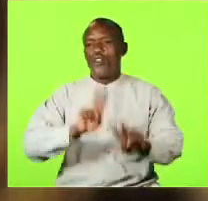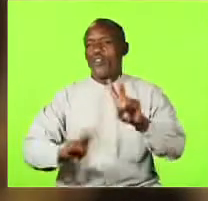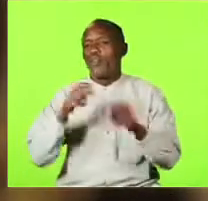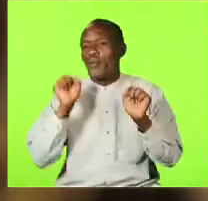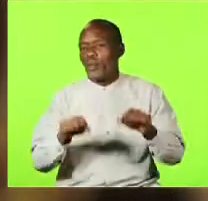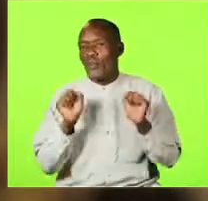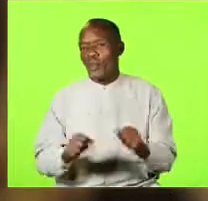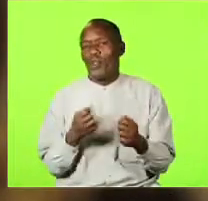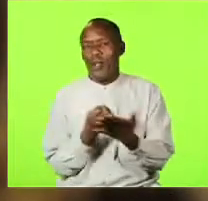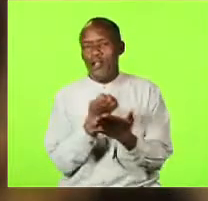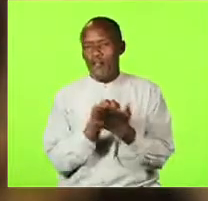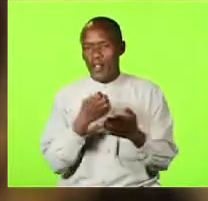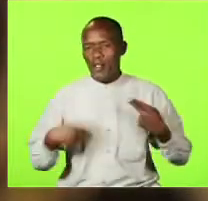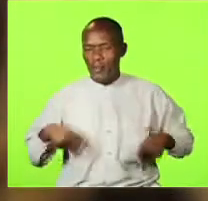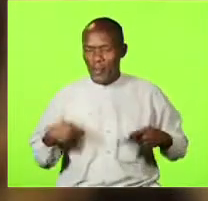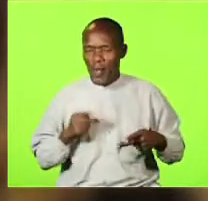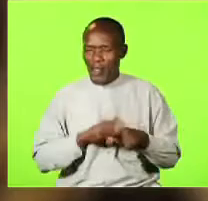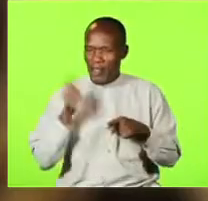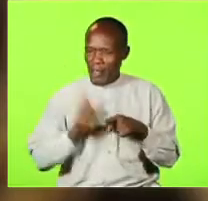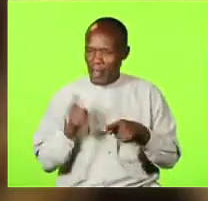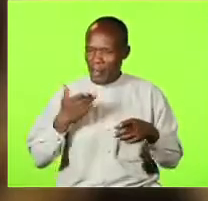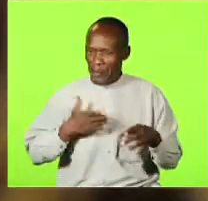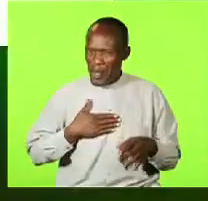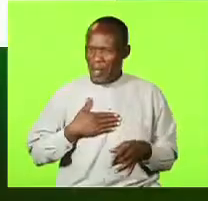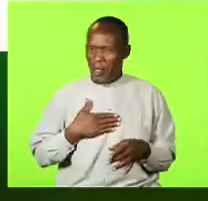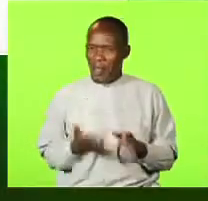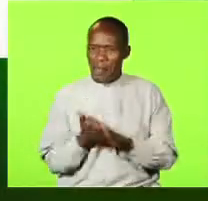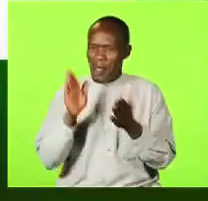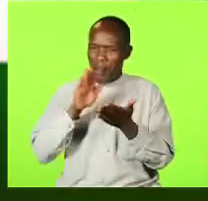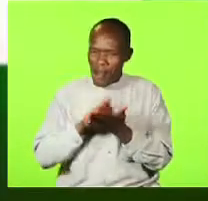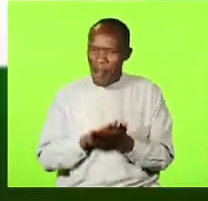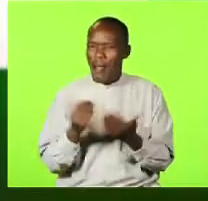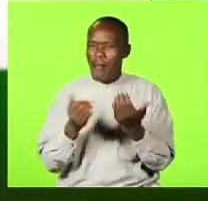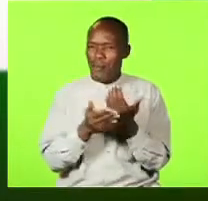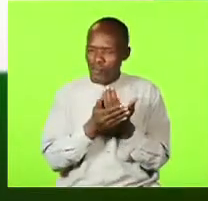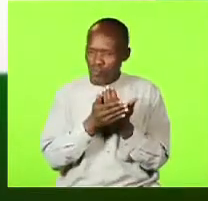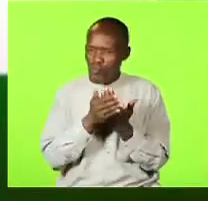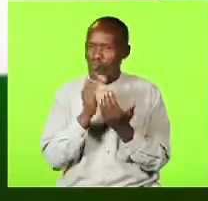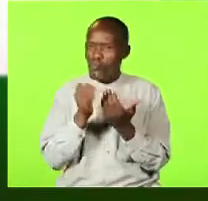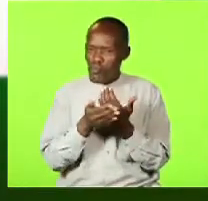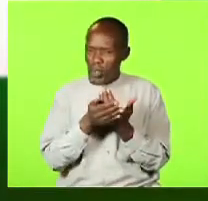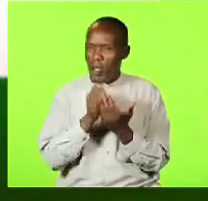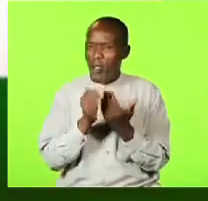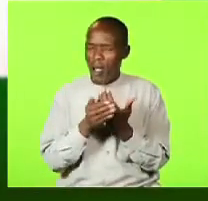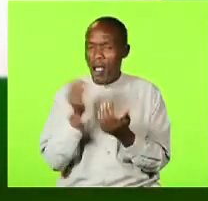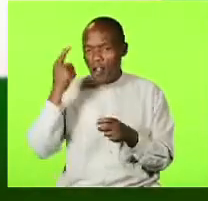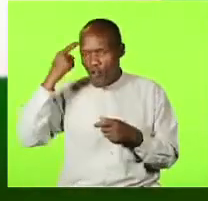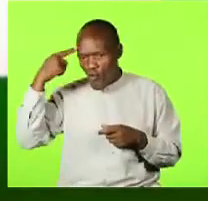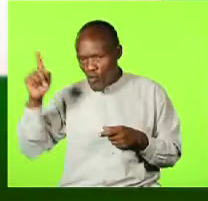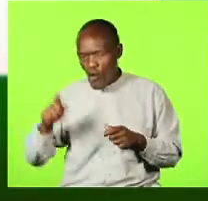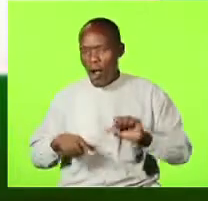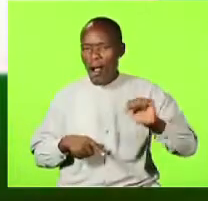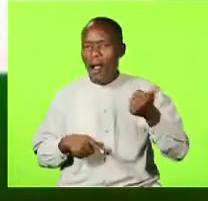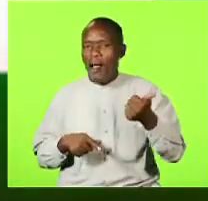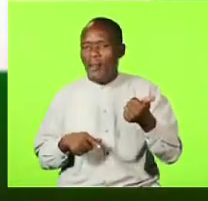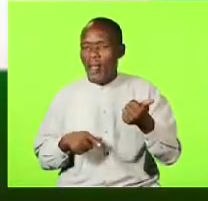I became passionate about the caregivers because while working in Utanga refugee camp and in